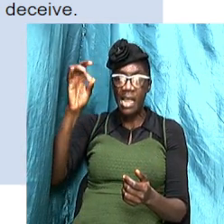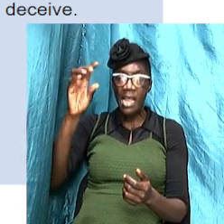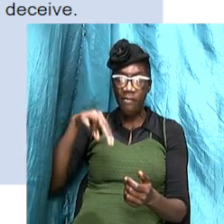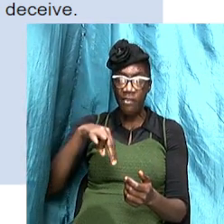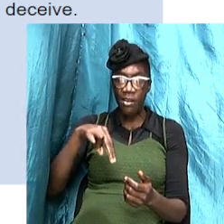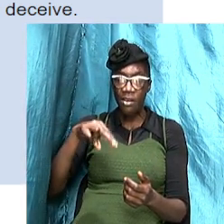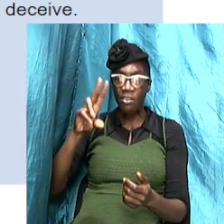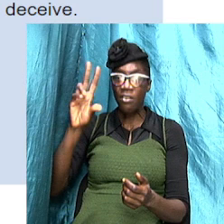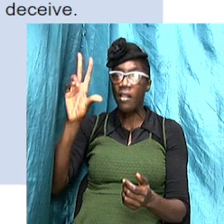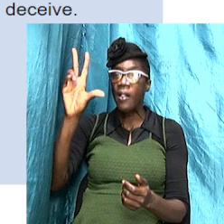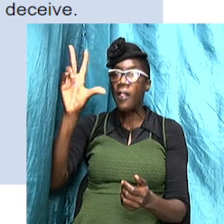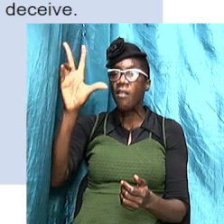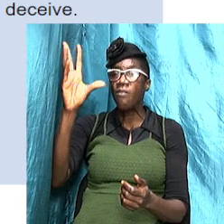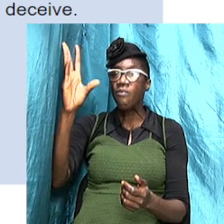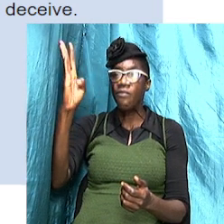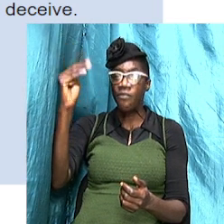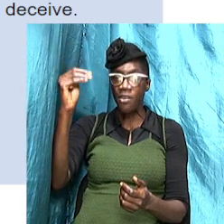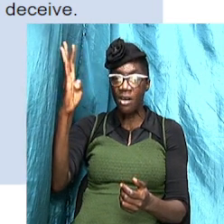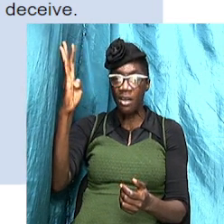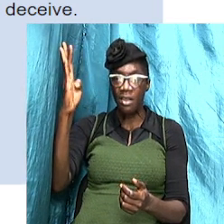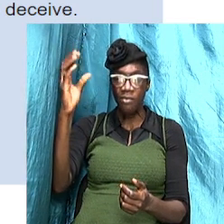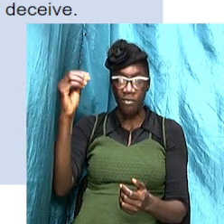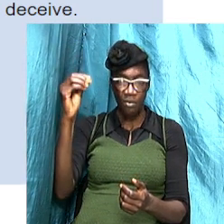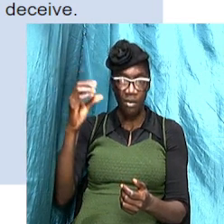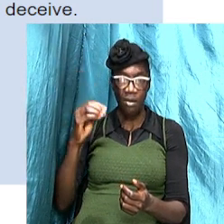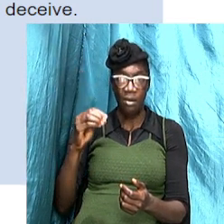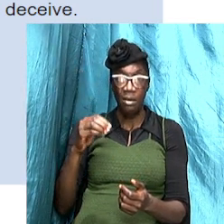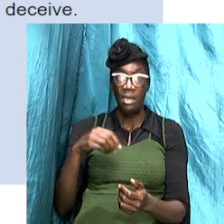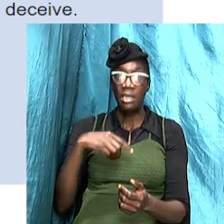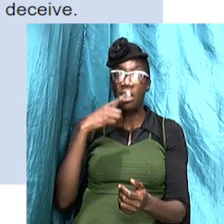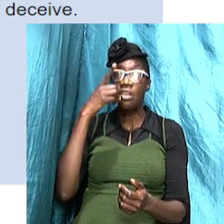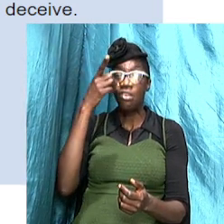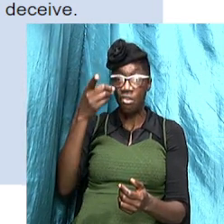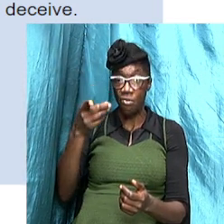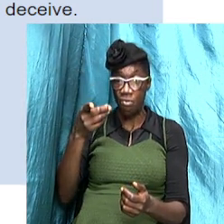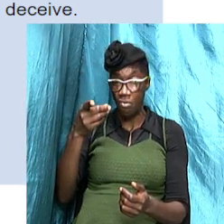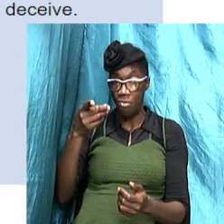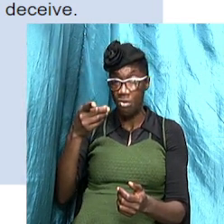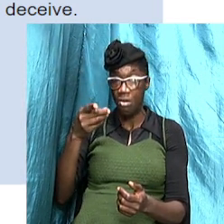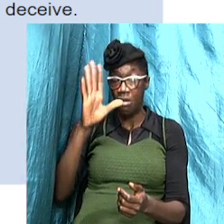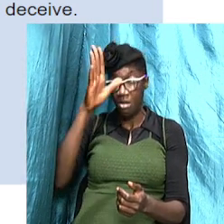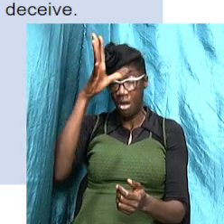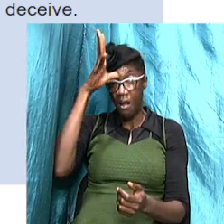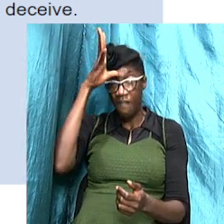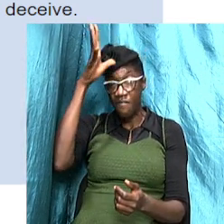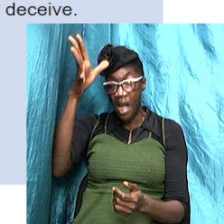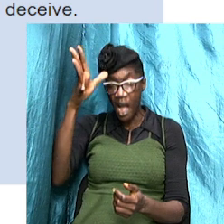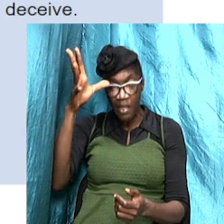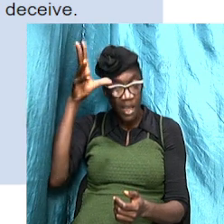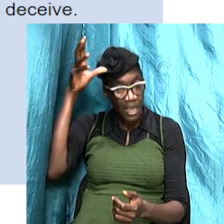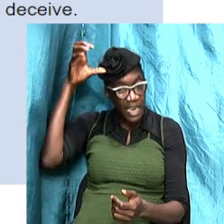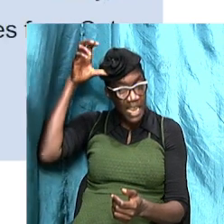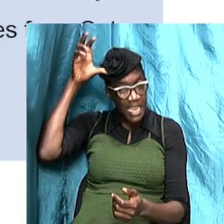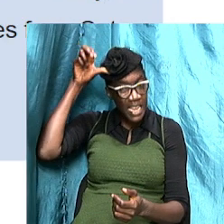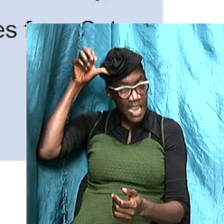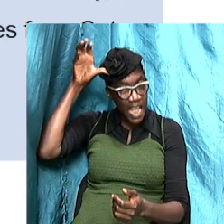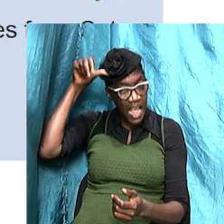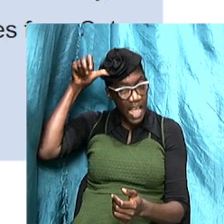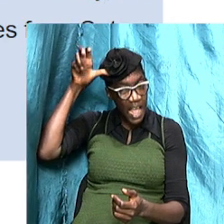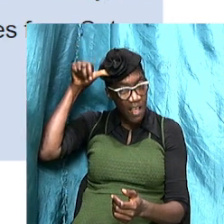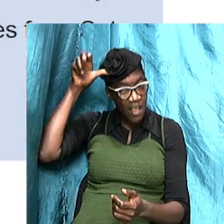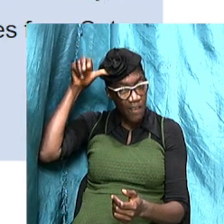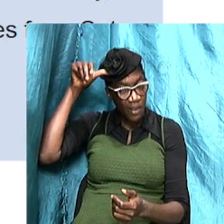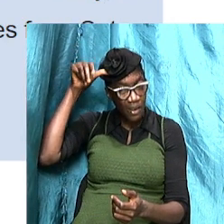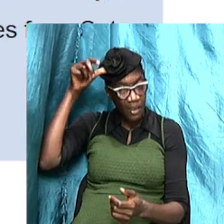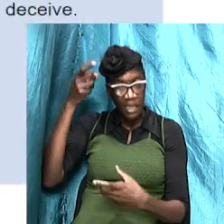him say you are of your father this was Jesus talking now you are of your father the devil and